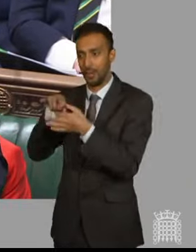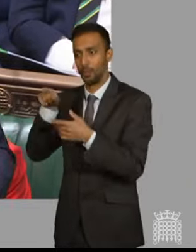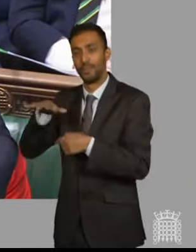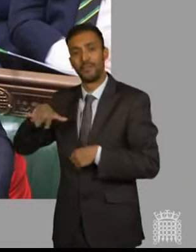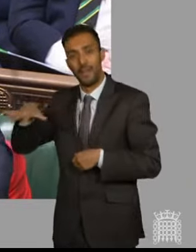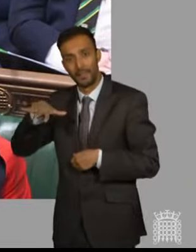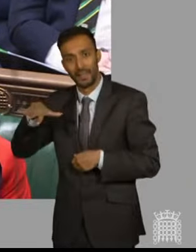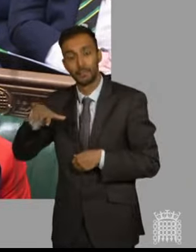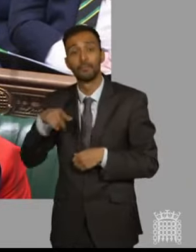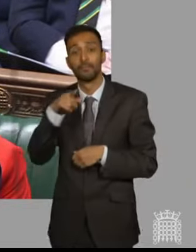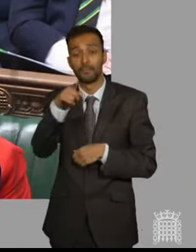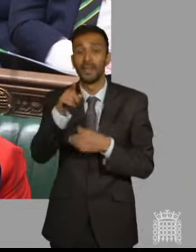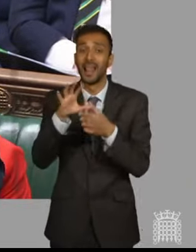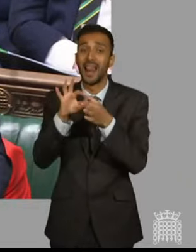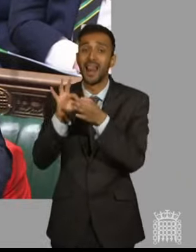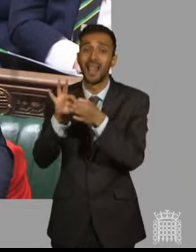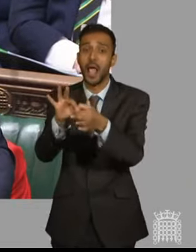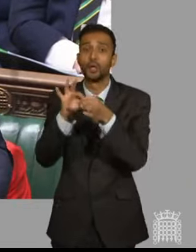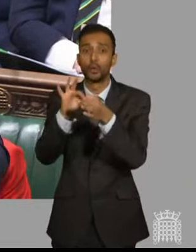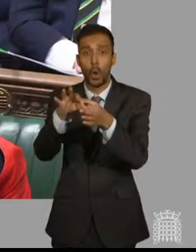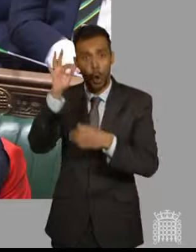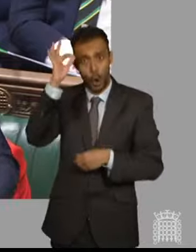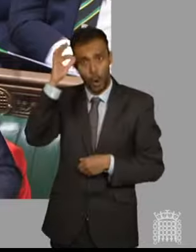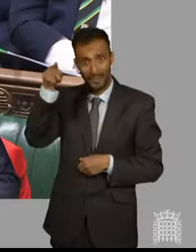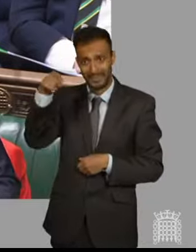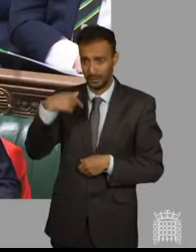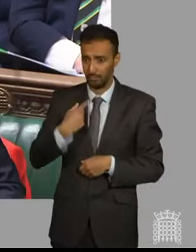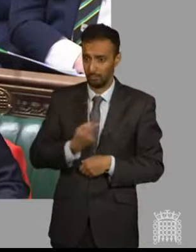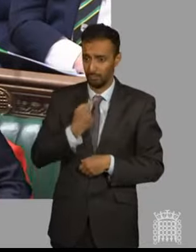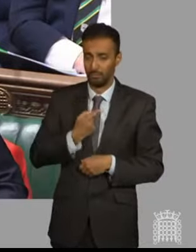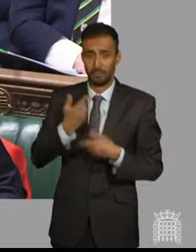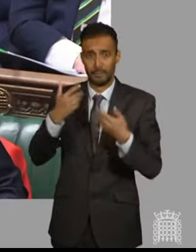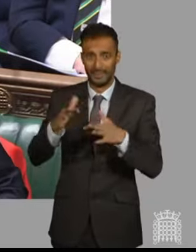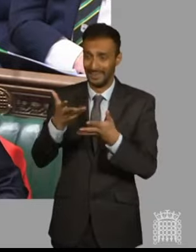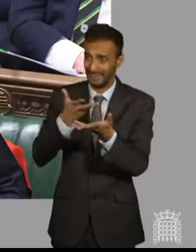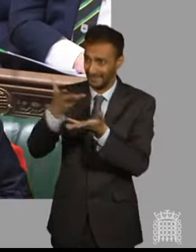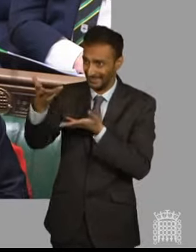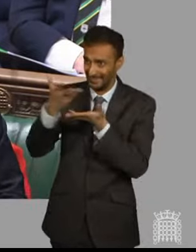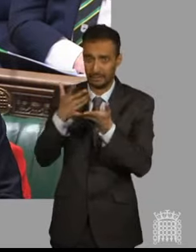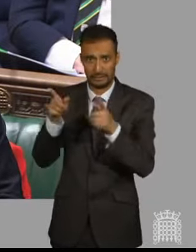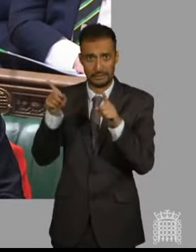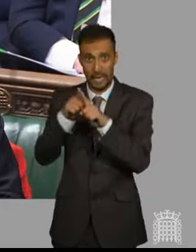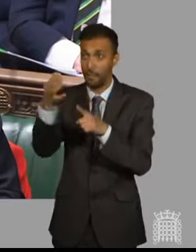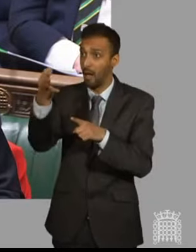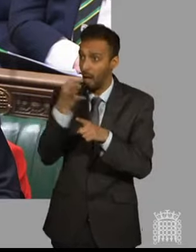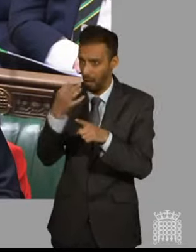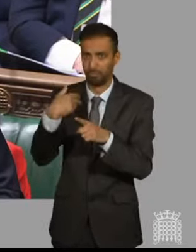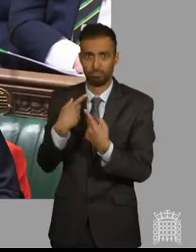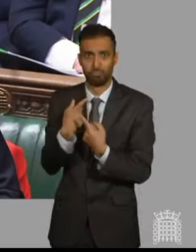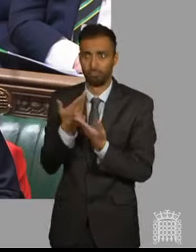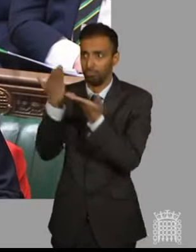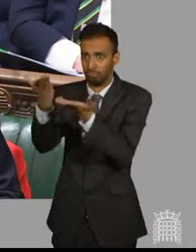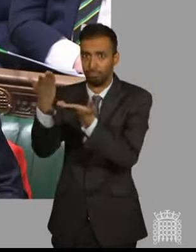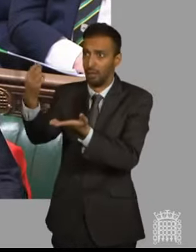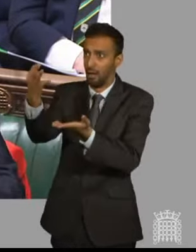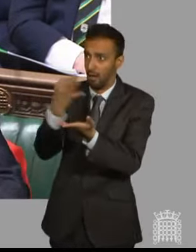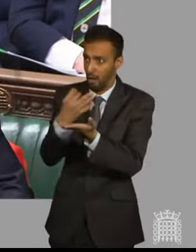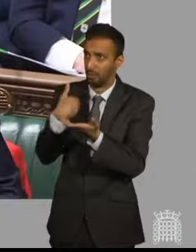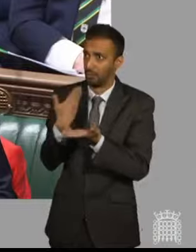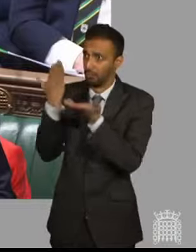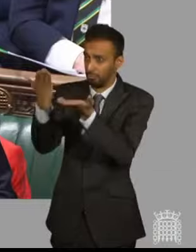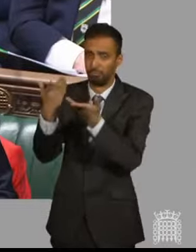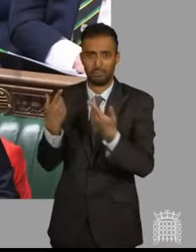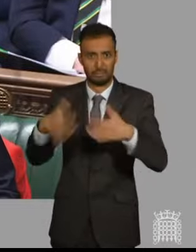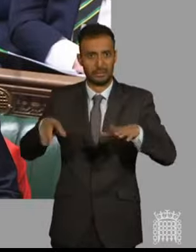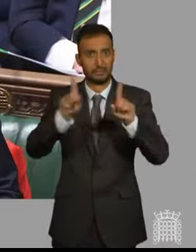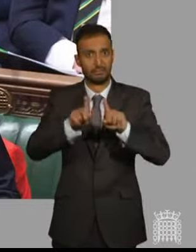committee, declarations are made on top of that, which I have made, and as I made from the dispatch, but my wife has been an investor in British companies over the past years, but that